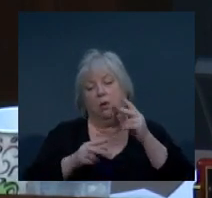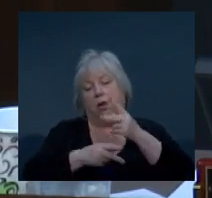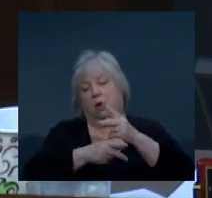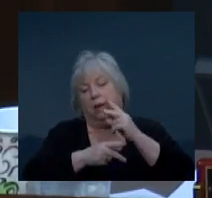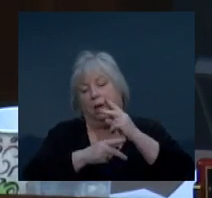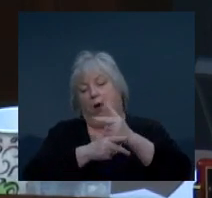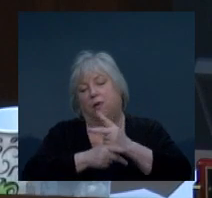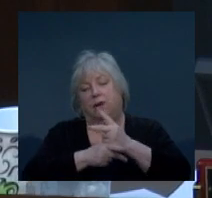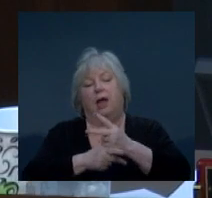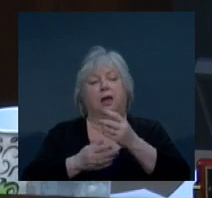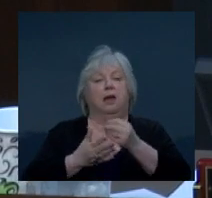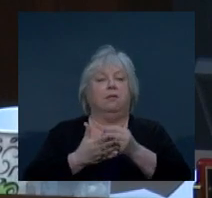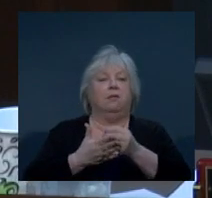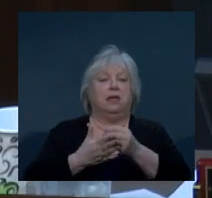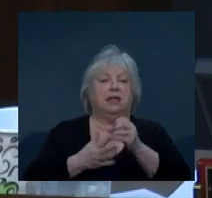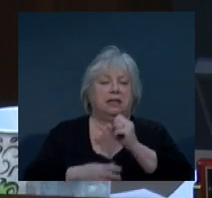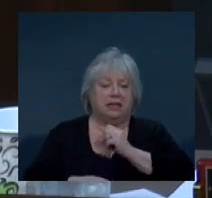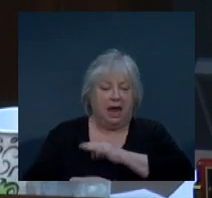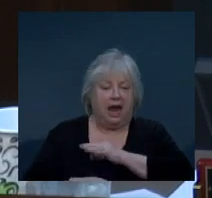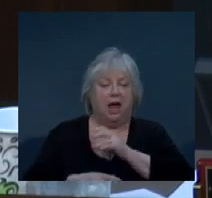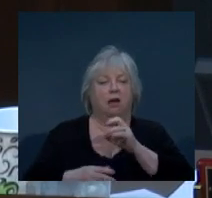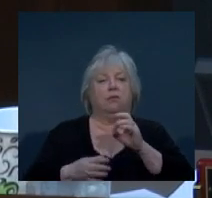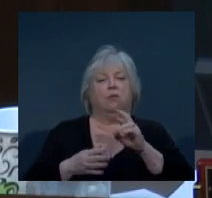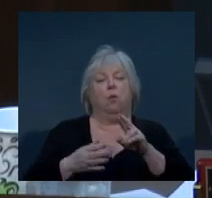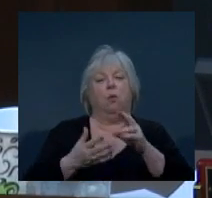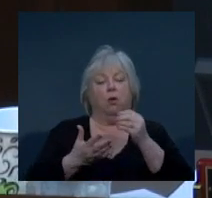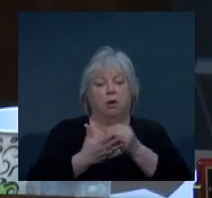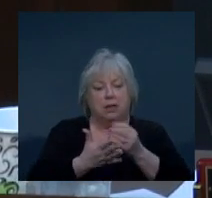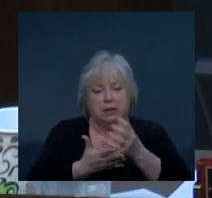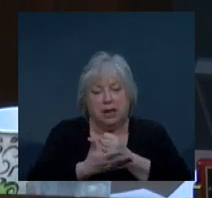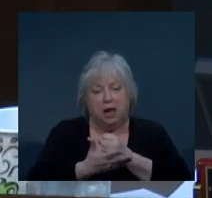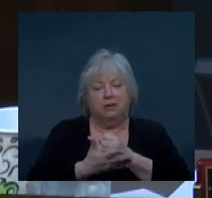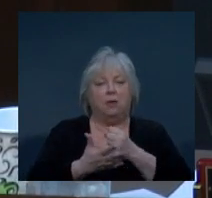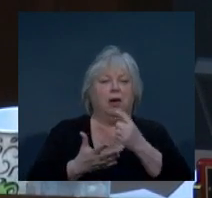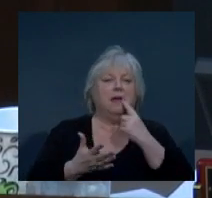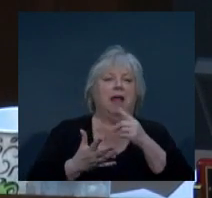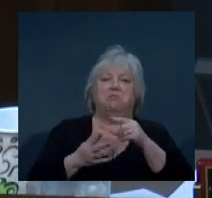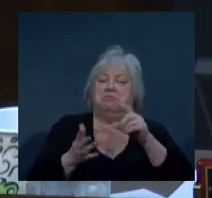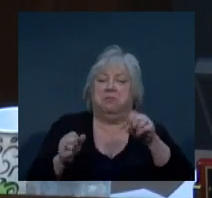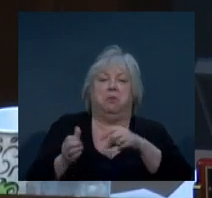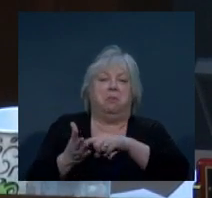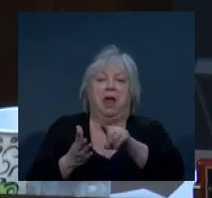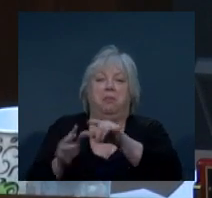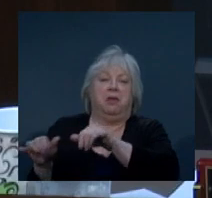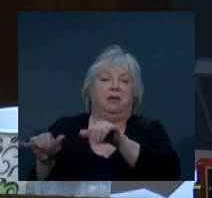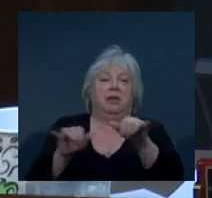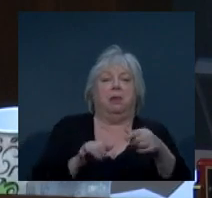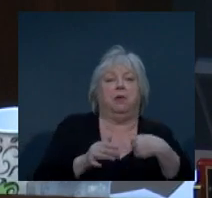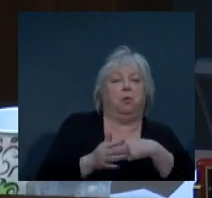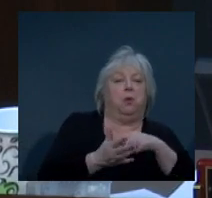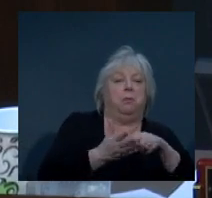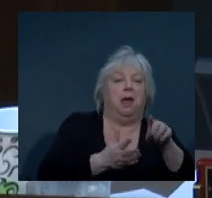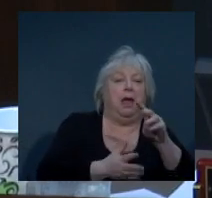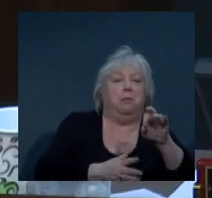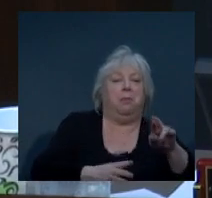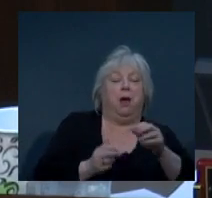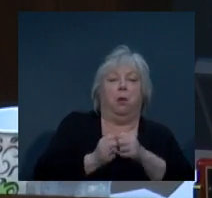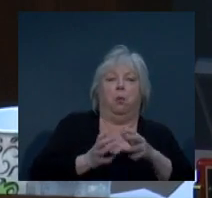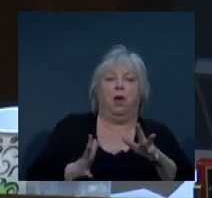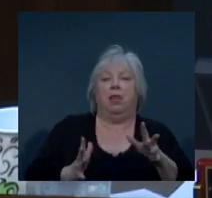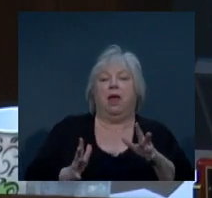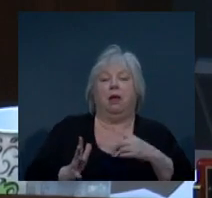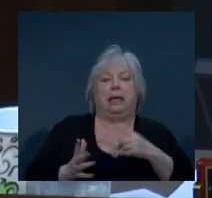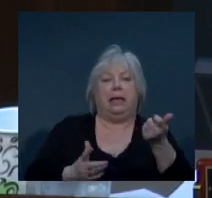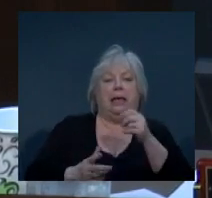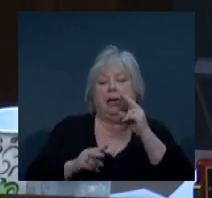or salary, so they can essentially pay a director of First Tee the amount that we pay our city manager or our mayor without any oversight from us.